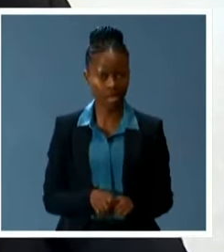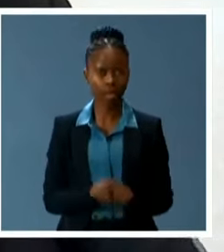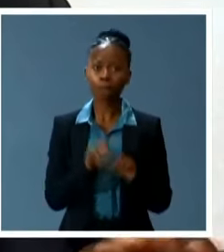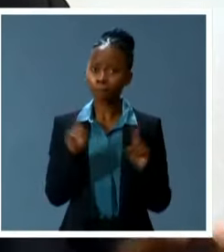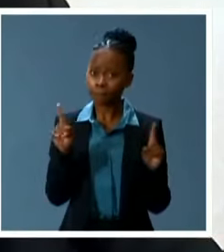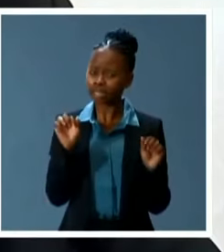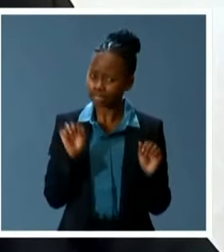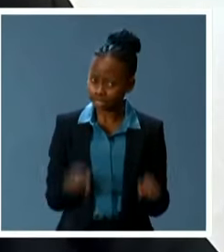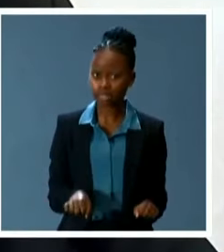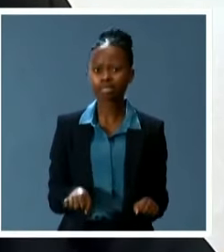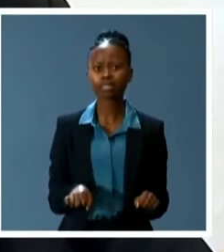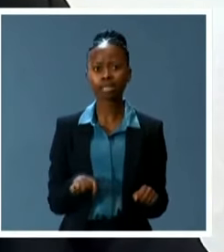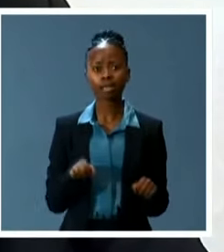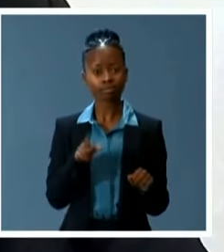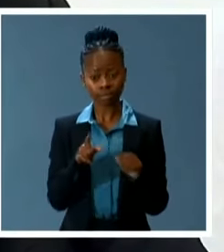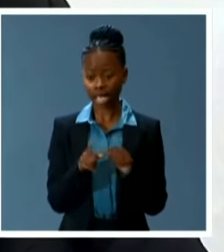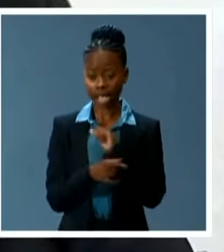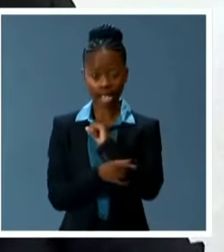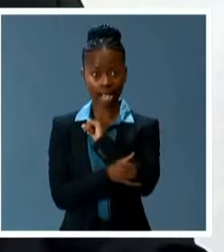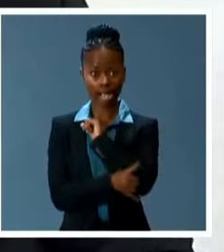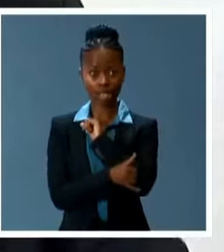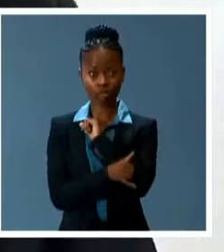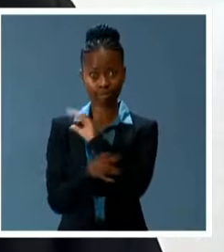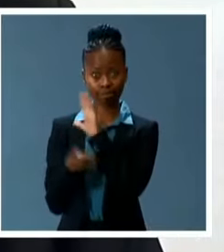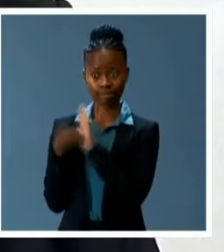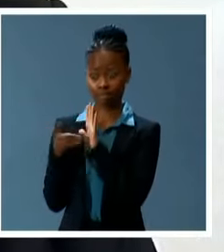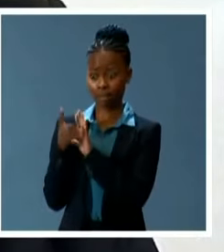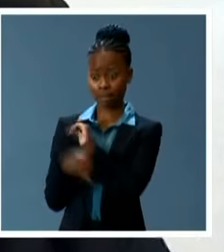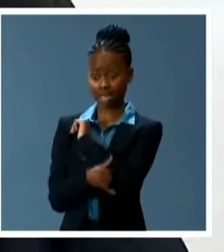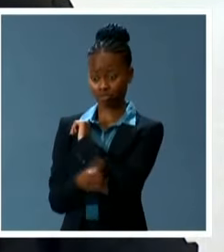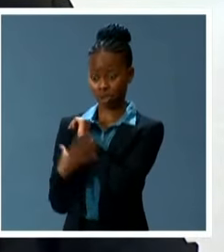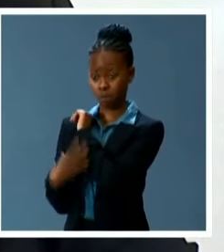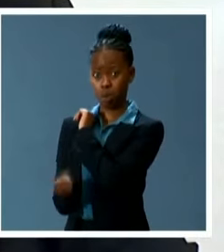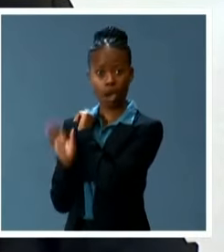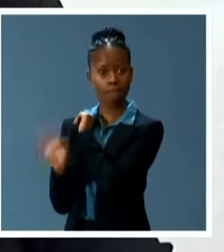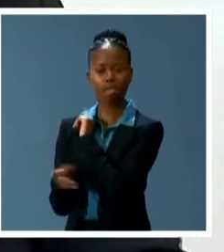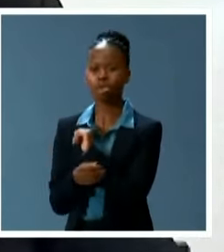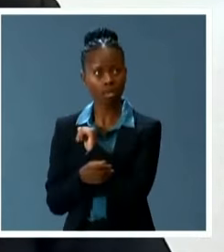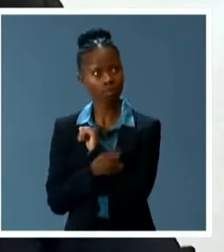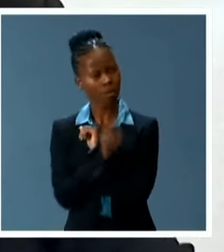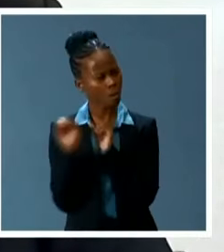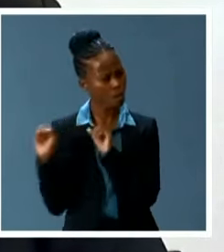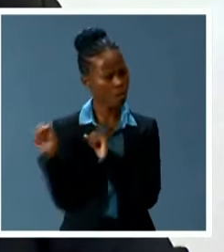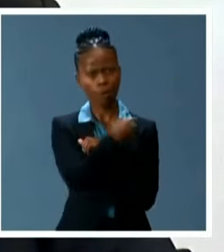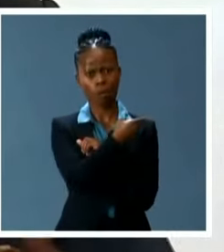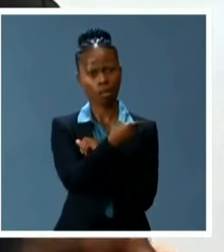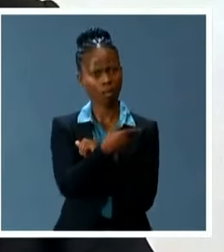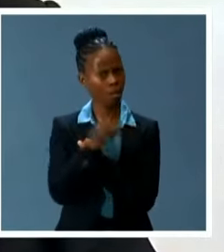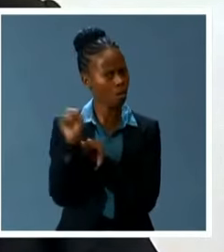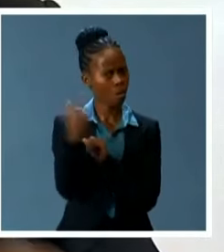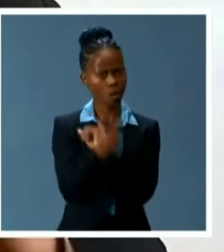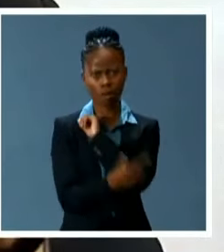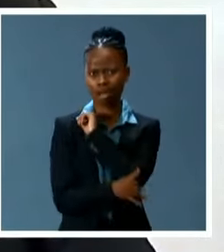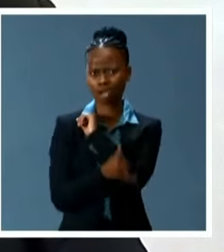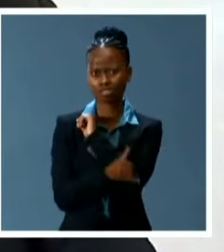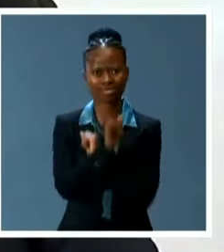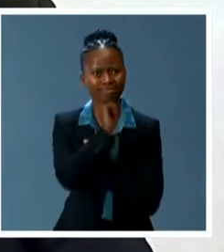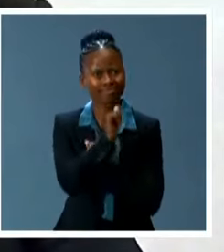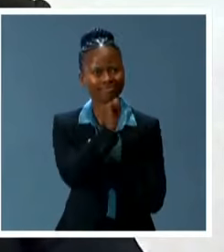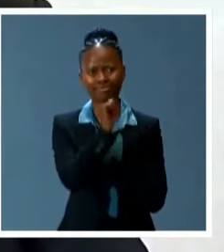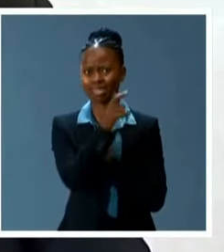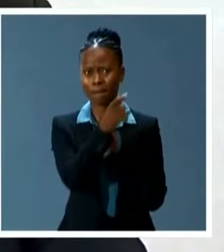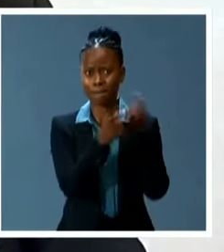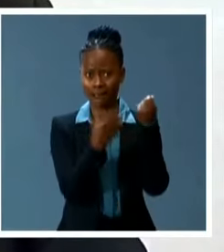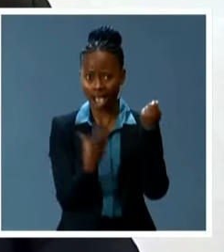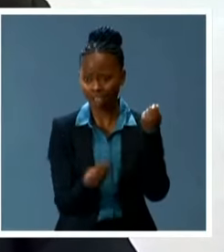the interest of the developing countries, it is in the interest of everybody. We must preserve the stability of financial sectors, and we must